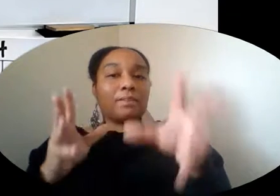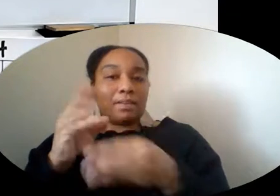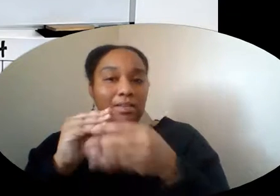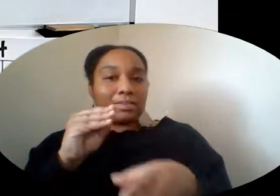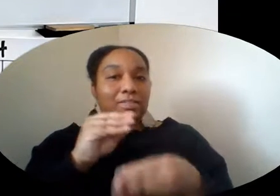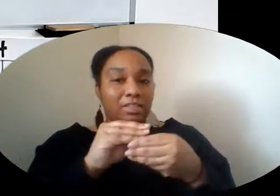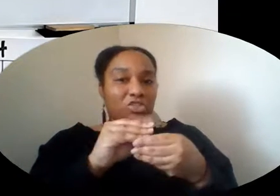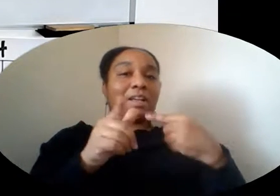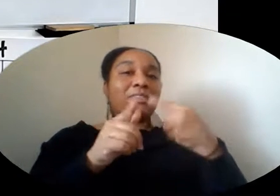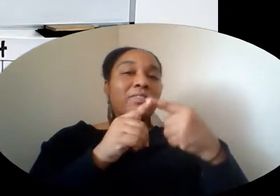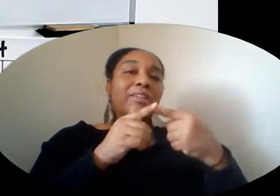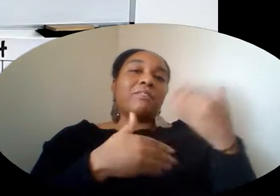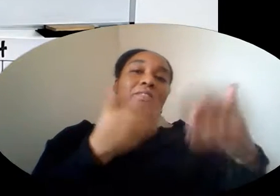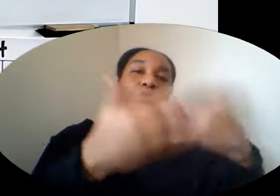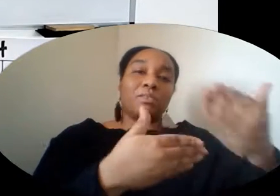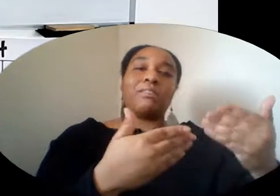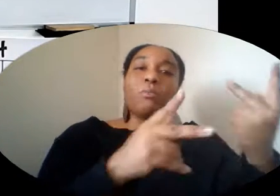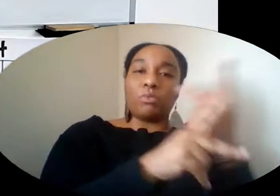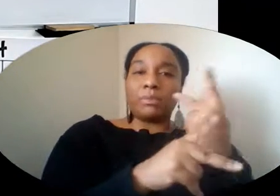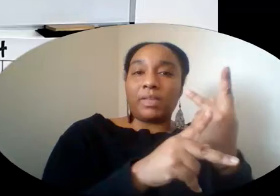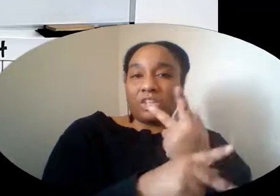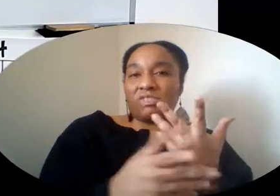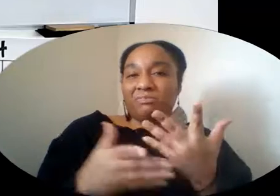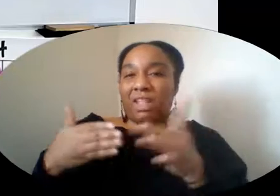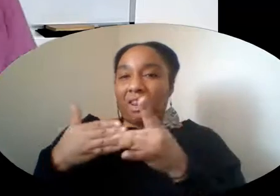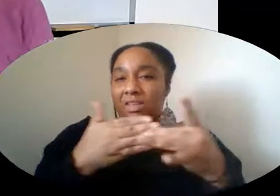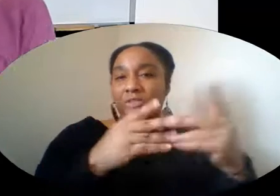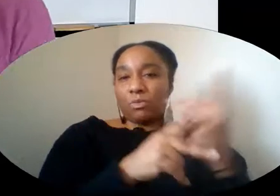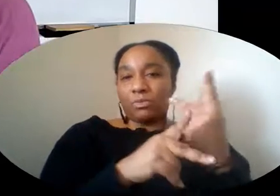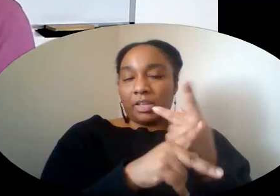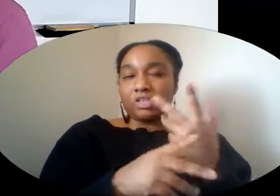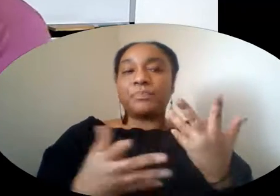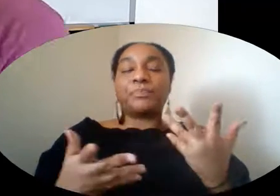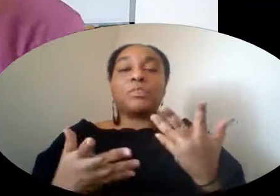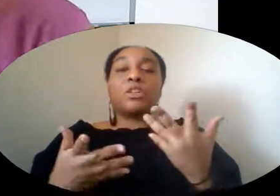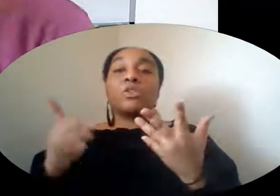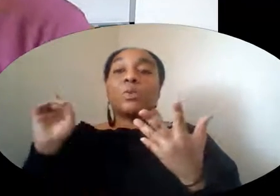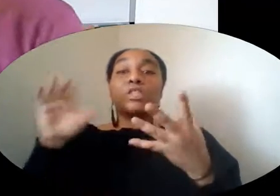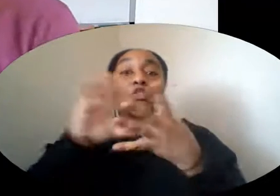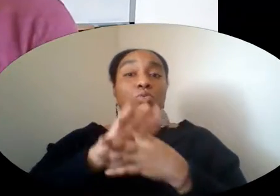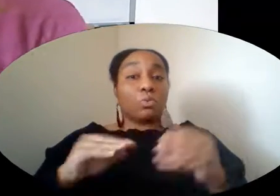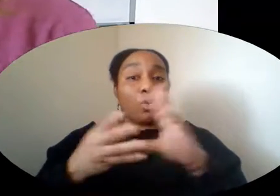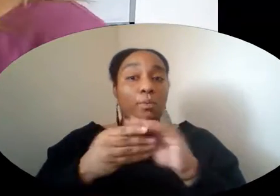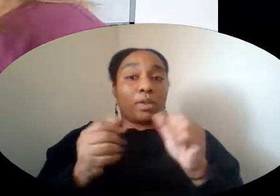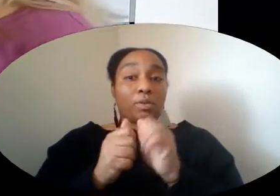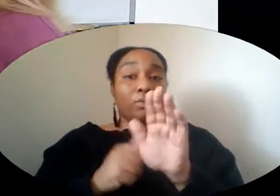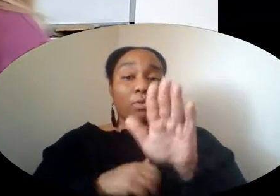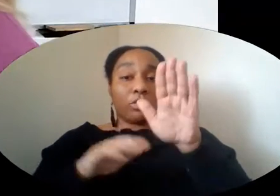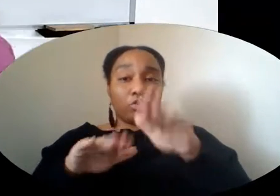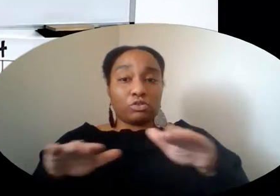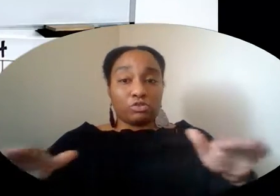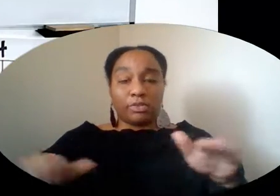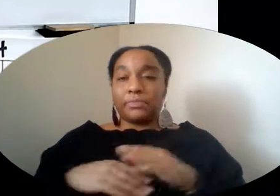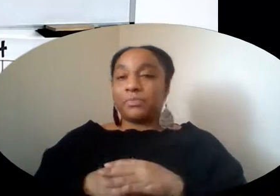into multiplication as we get older. So then after that, I am going to do this story with your children.